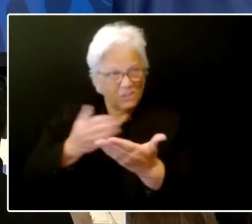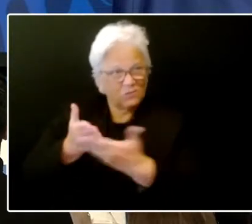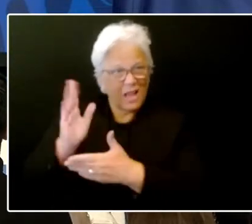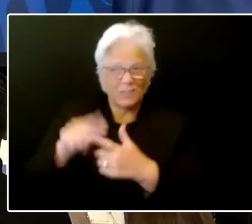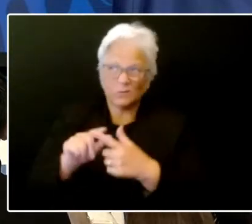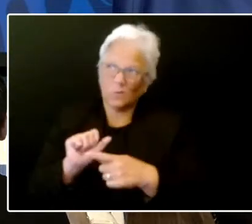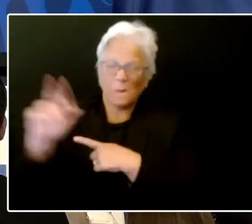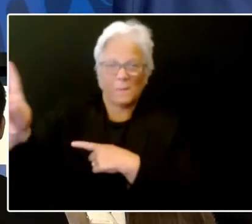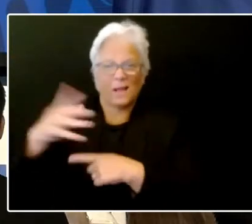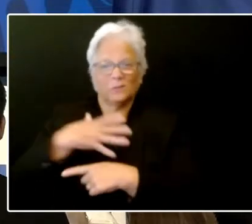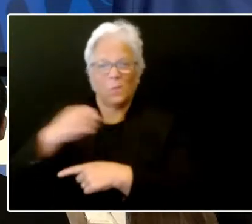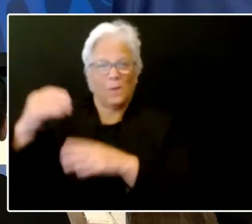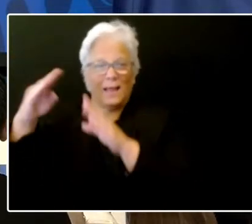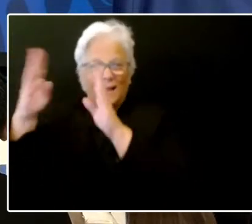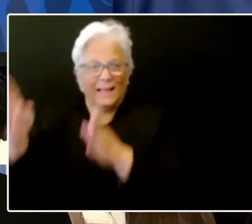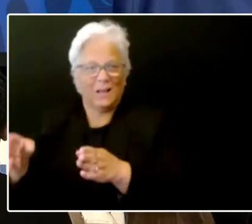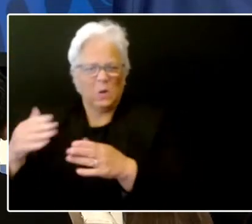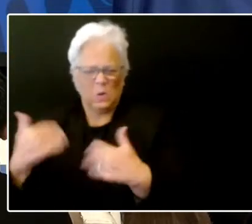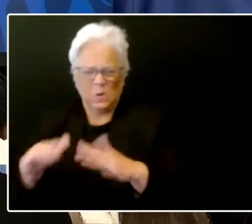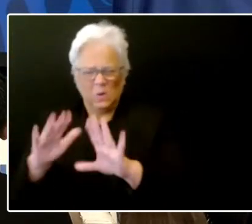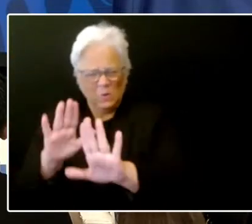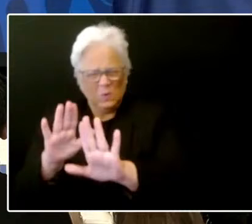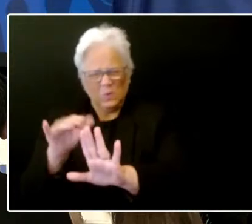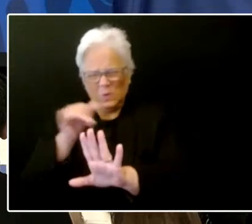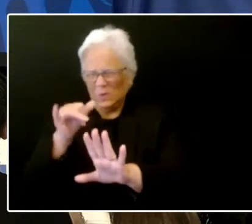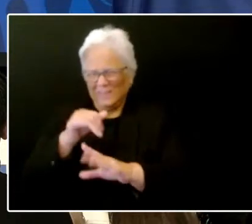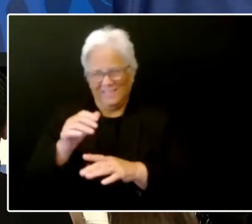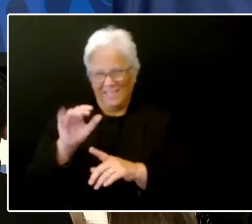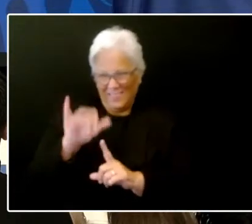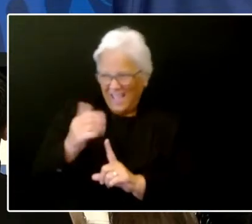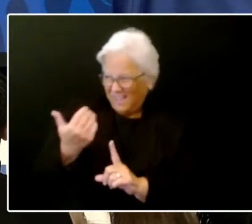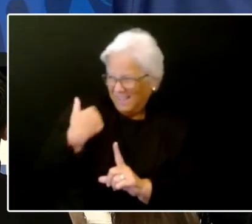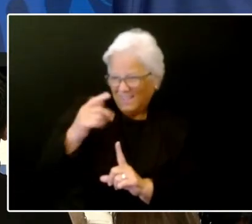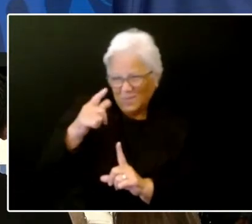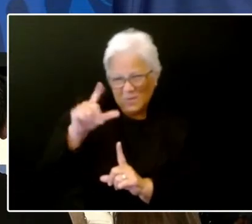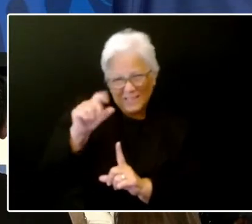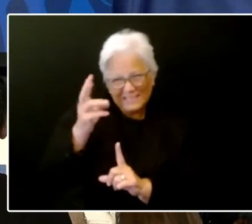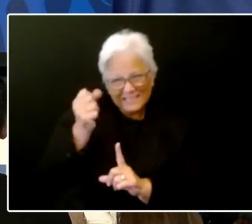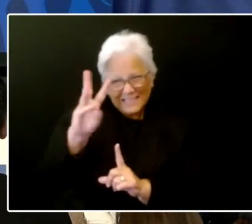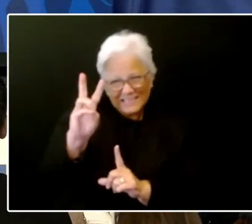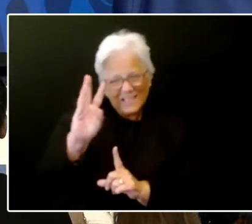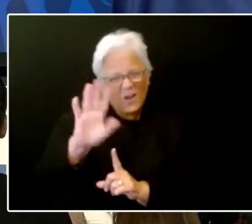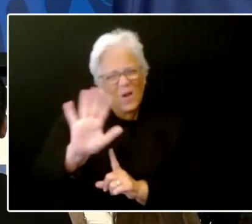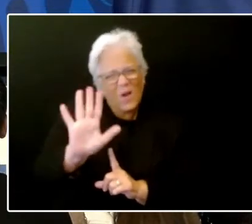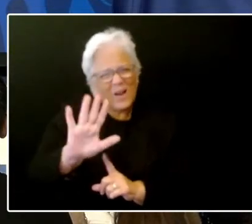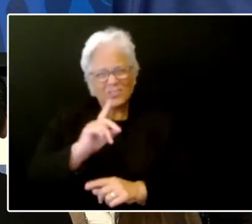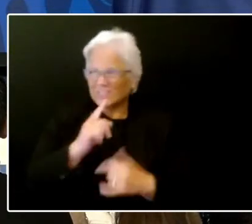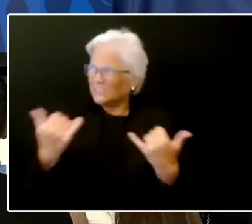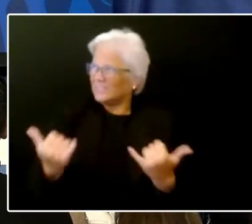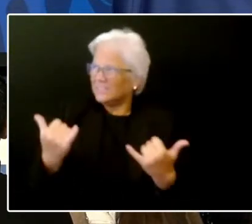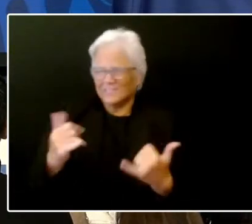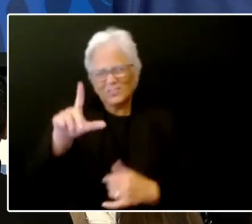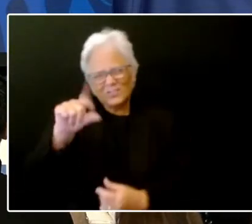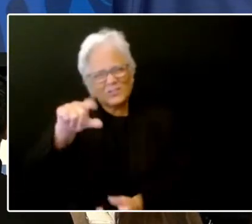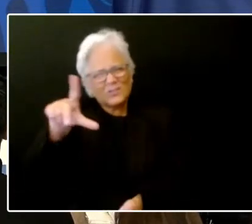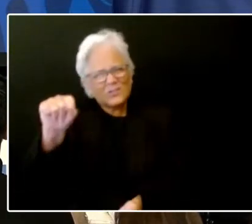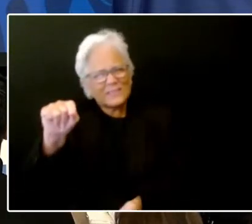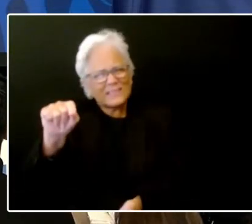election. Consider, Donald Trump has openly vowed, if reelected, that he'll be a dictator on day